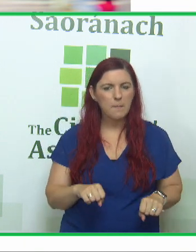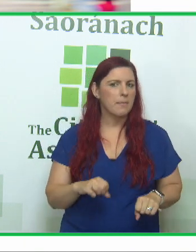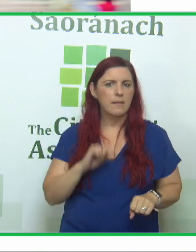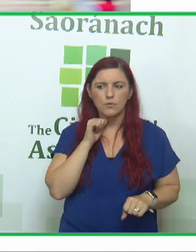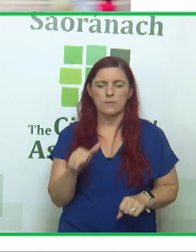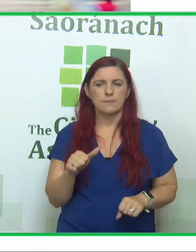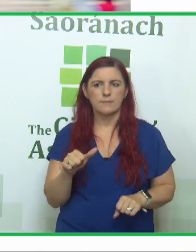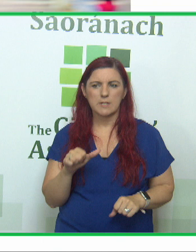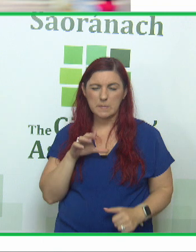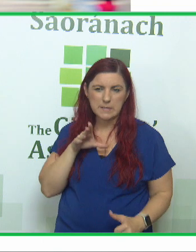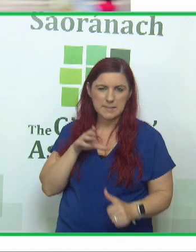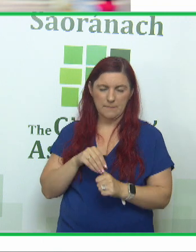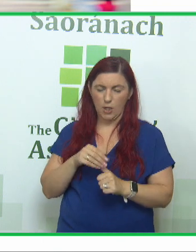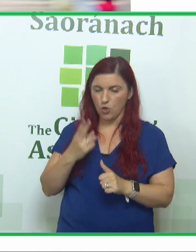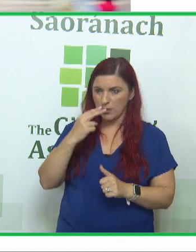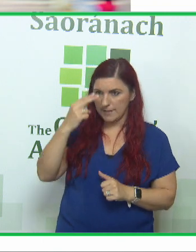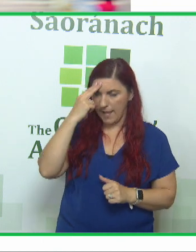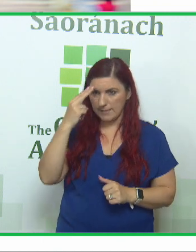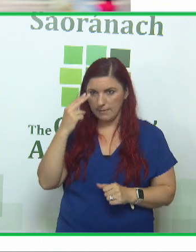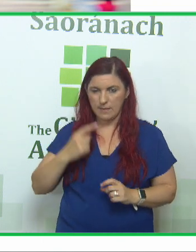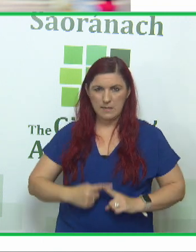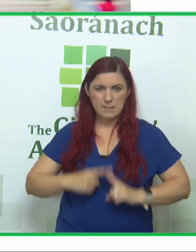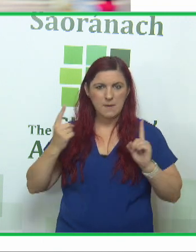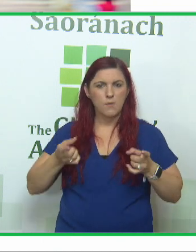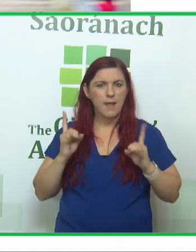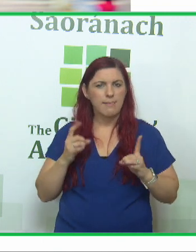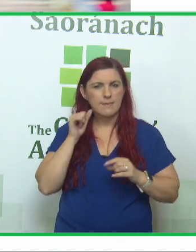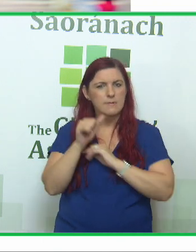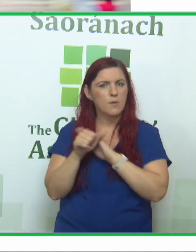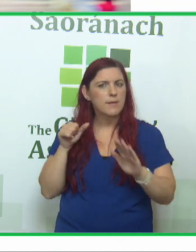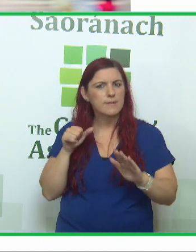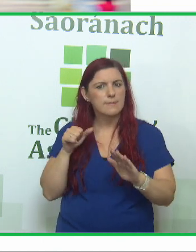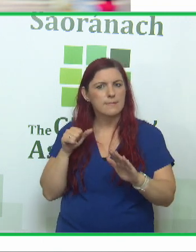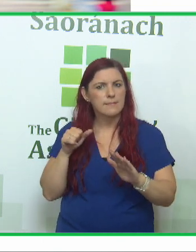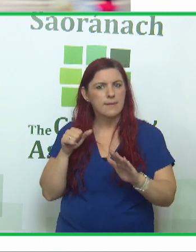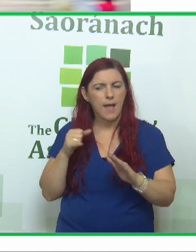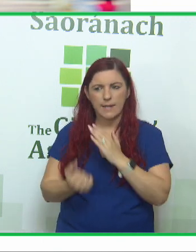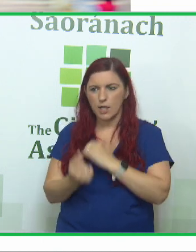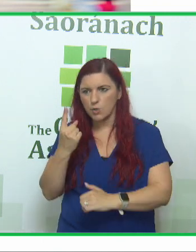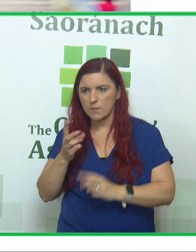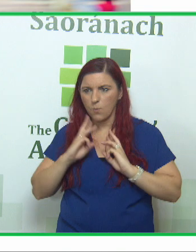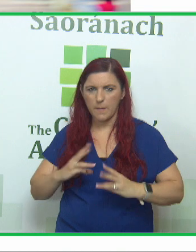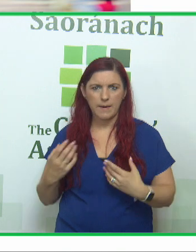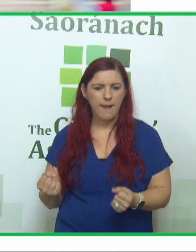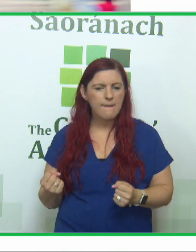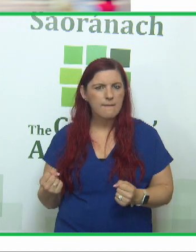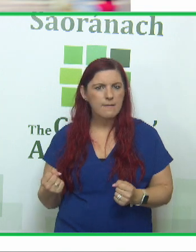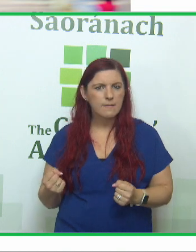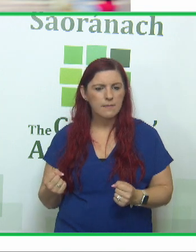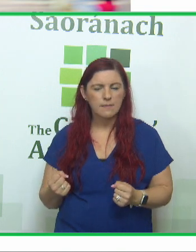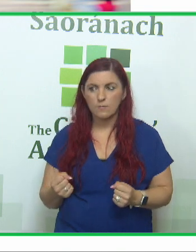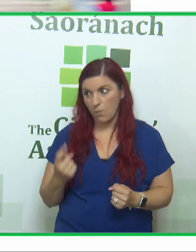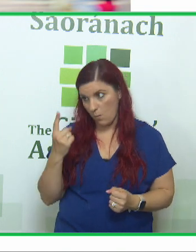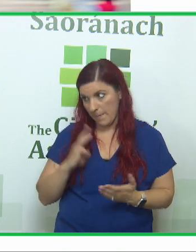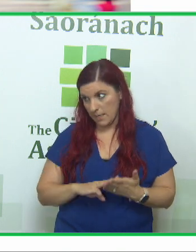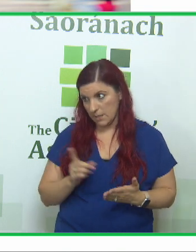doesn't appreciate and understand the different health experiences and health issues that women face. Just 1 minute, Jim.